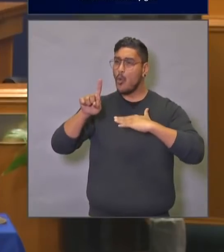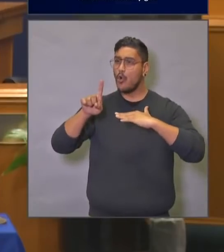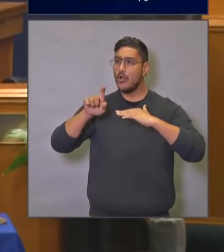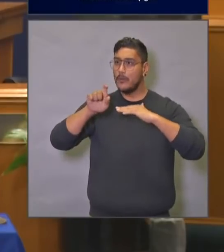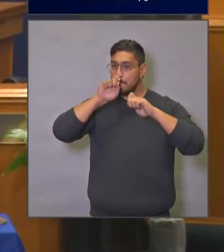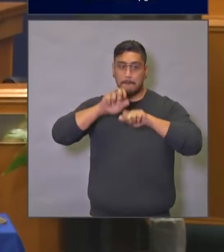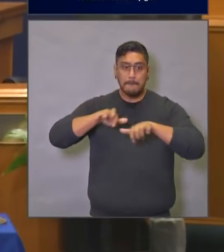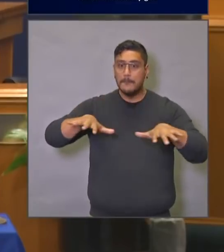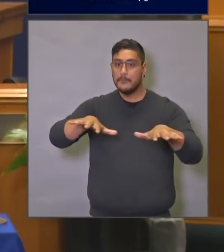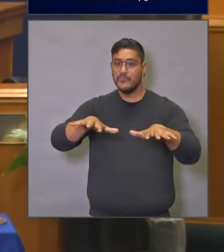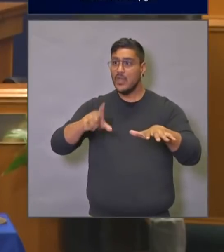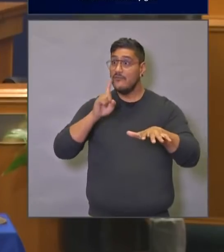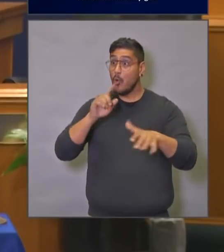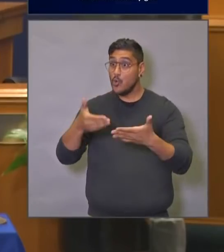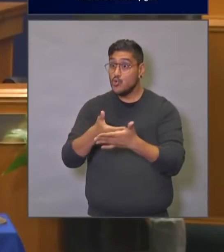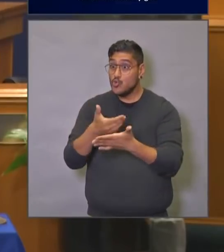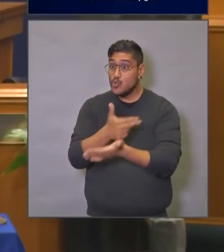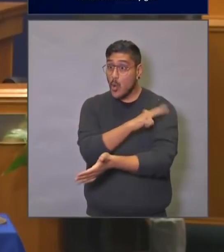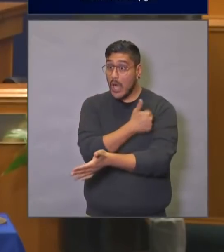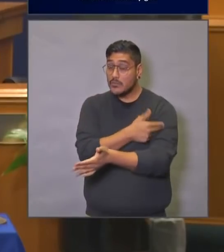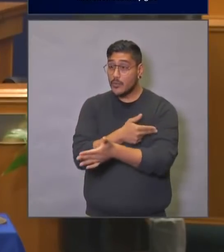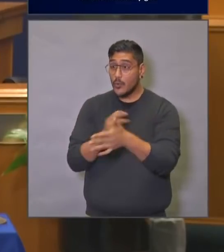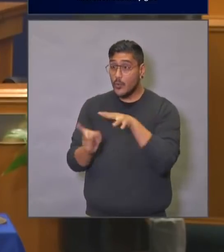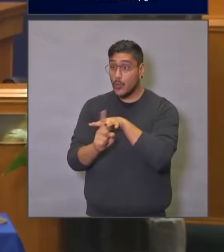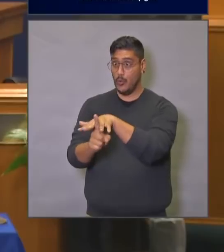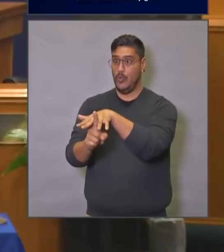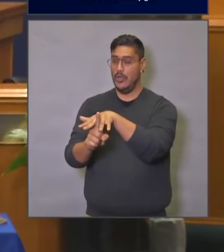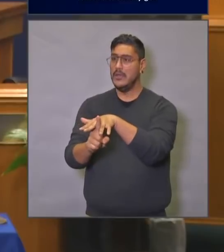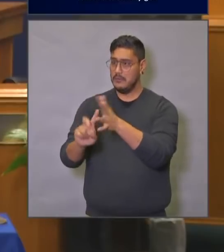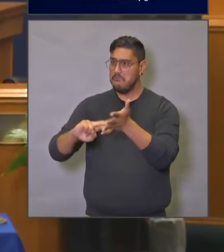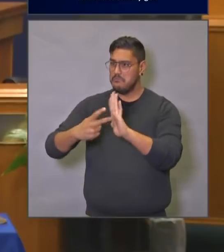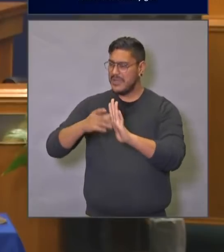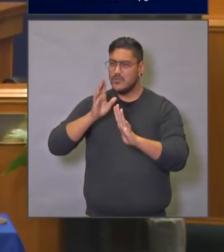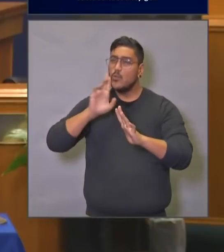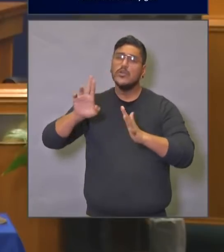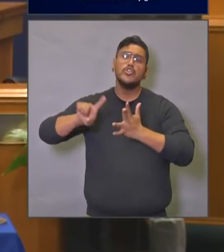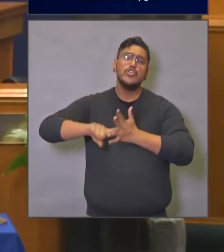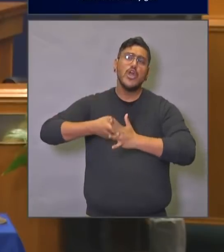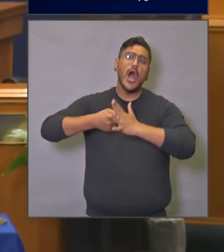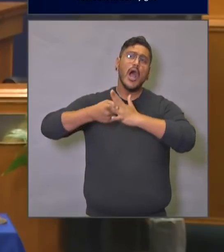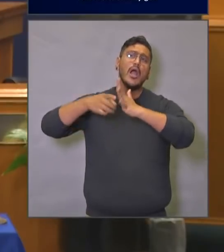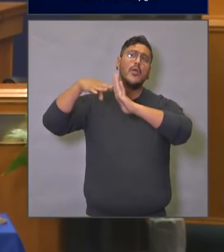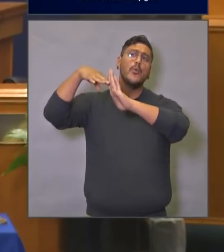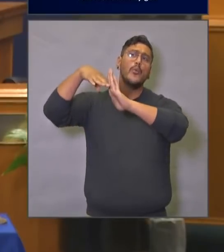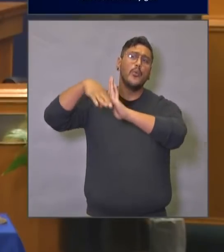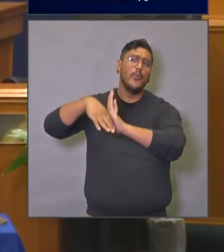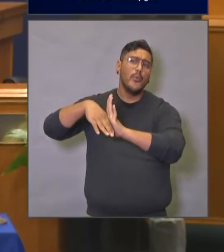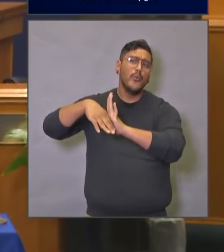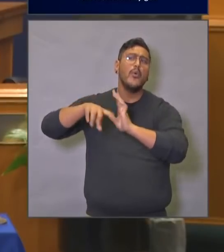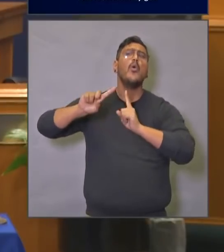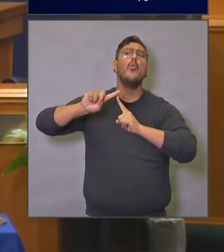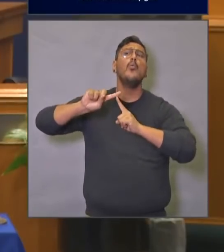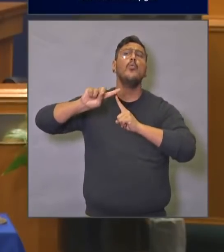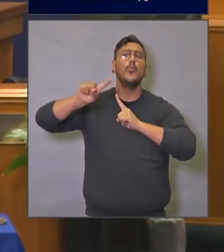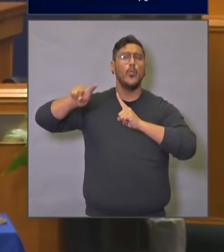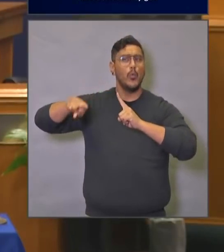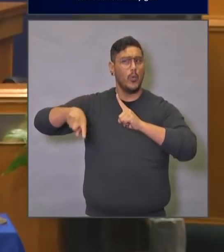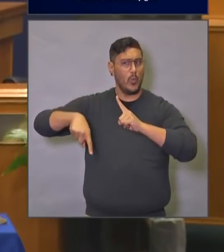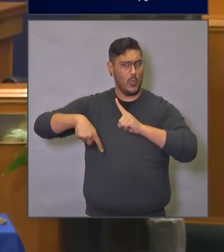and hospitalizations will start to fall within what amount of time? What would we expect? Thank you. Sure.